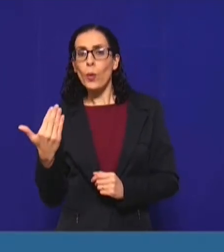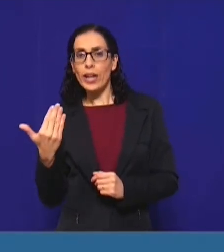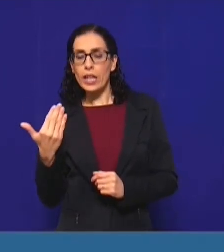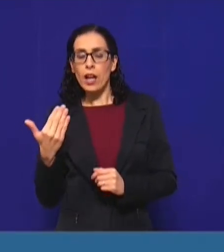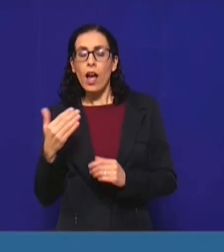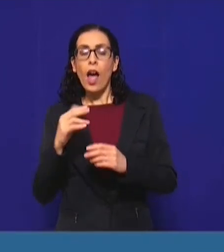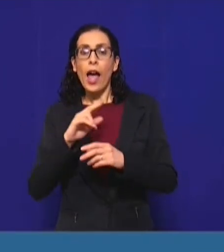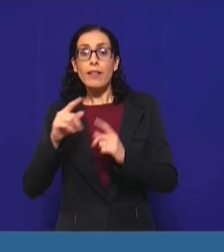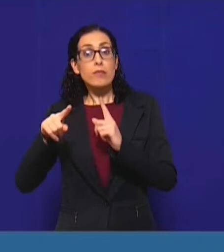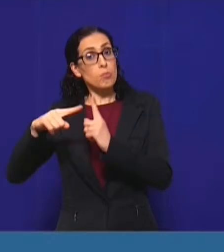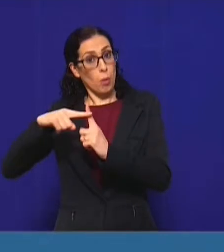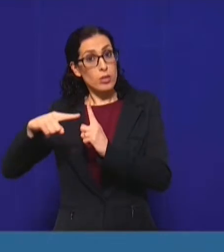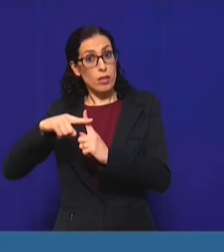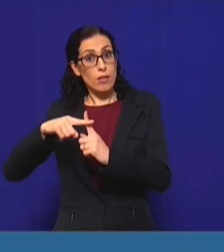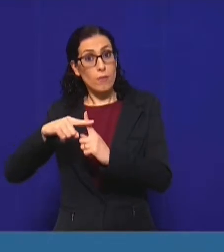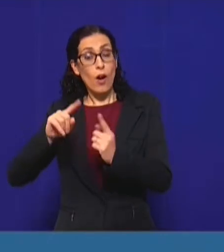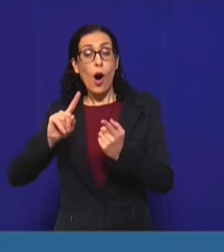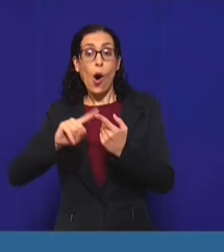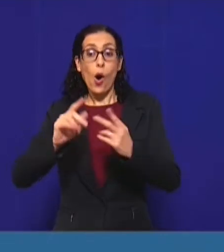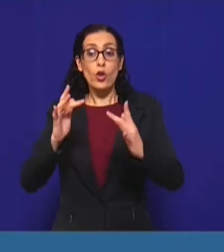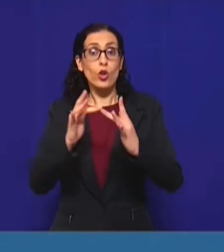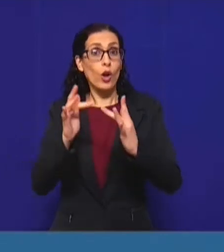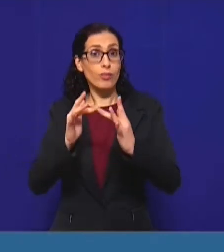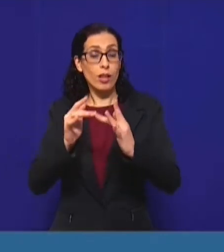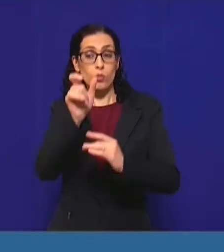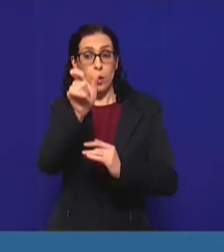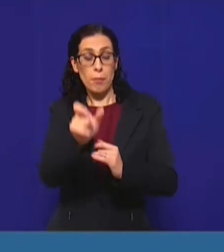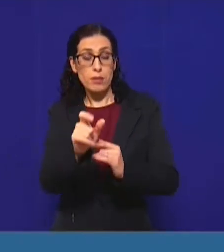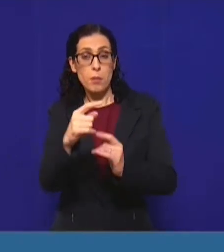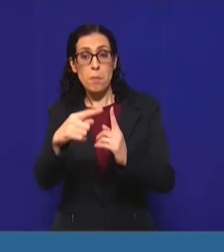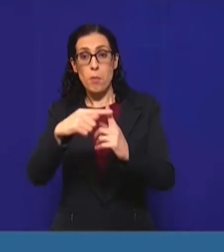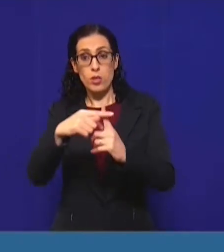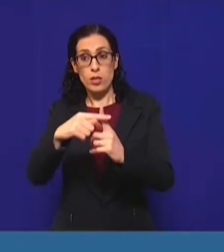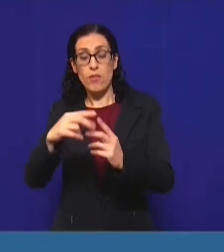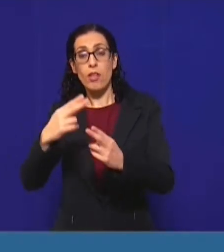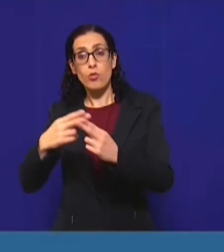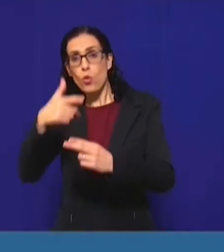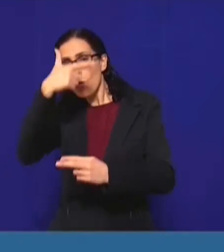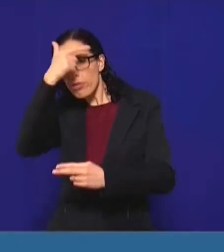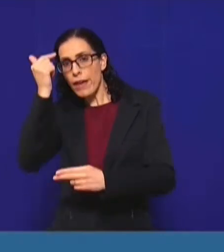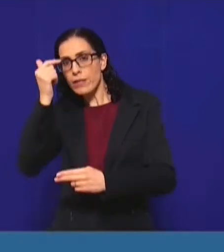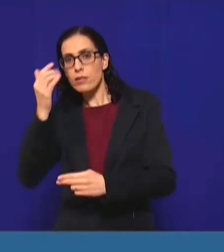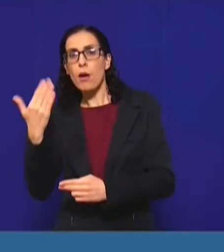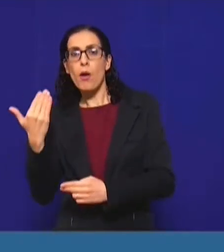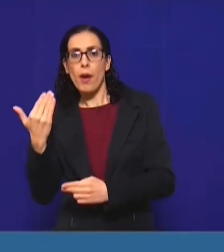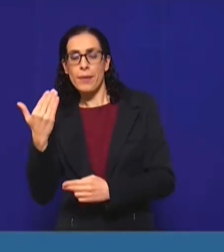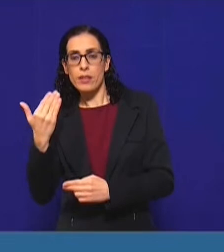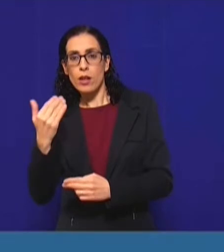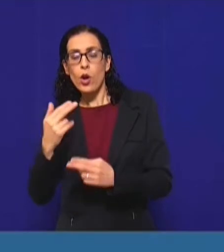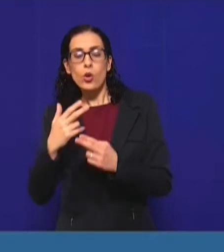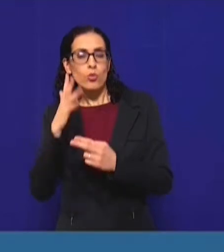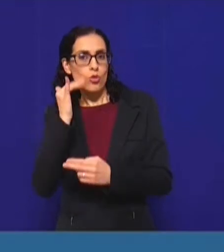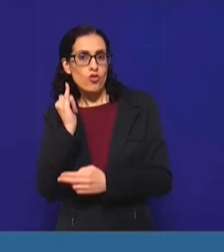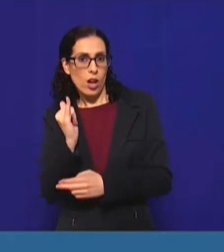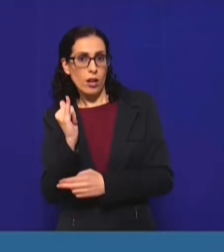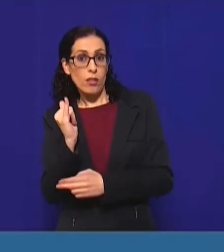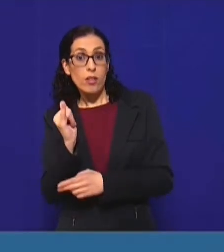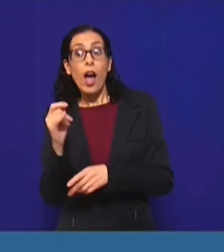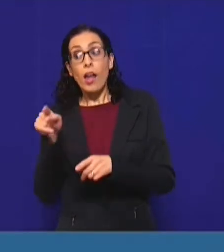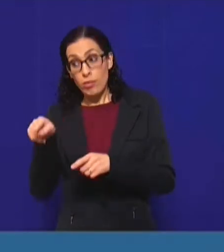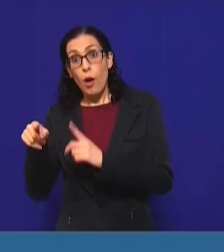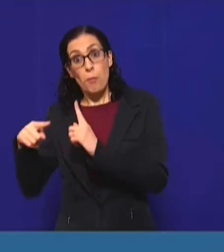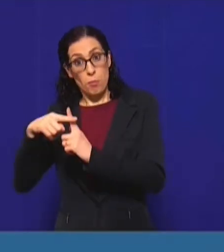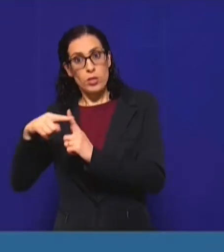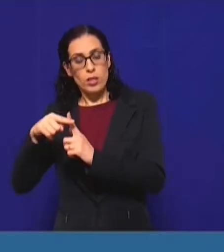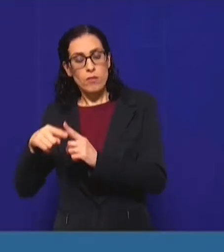symptomatic or have been a close contact of a COVID person or are part of an outbreak, they will be considered